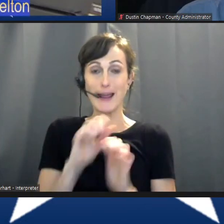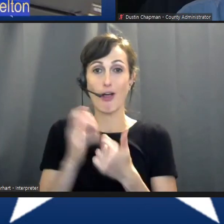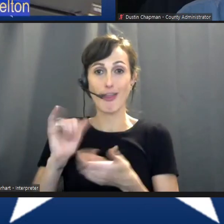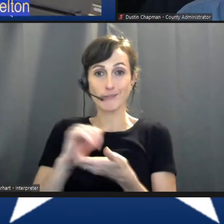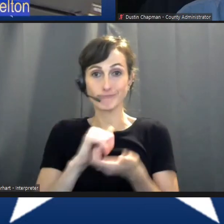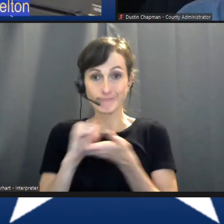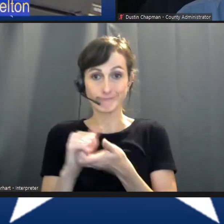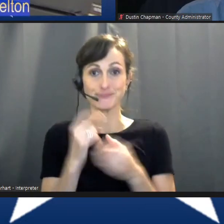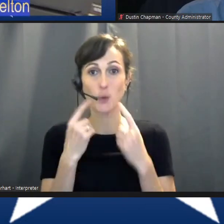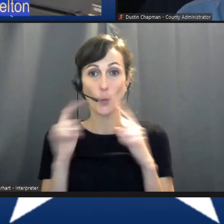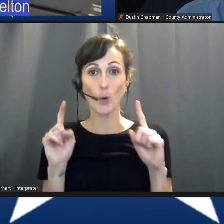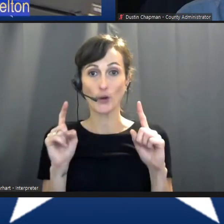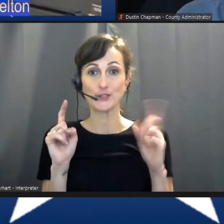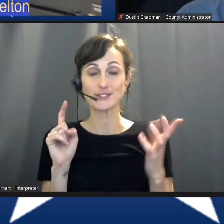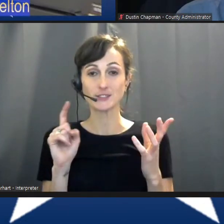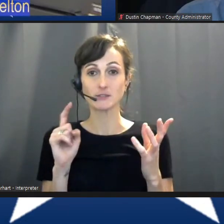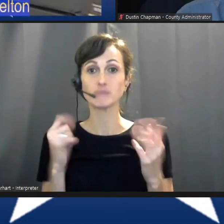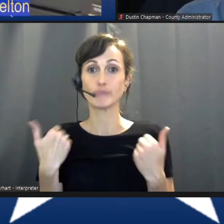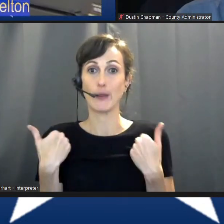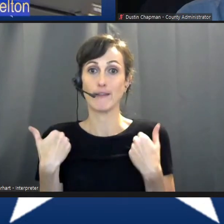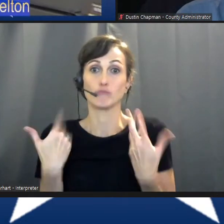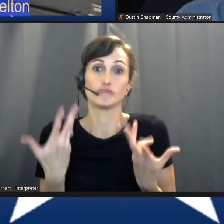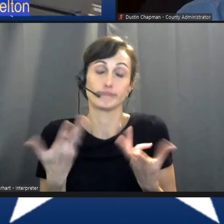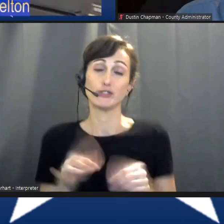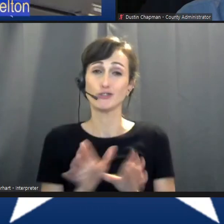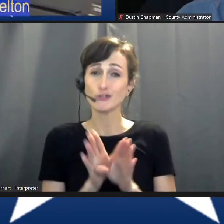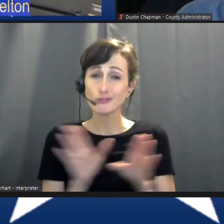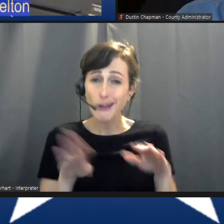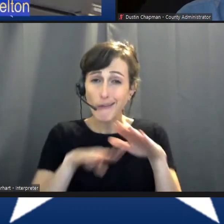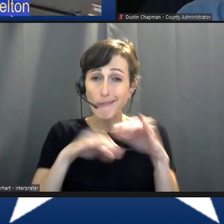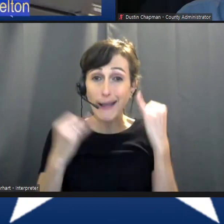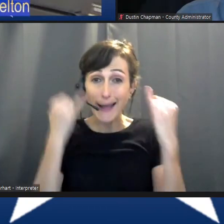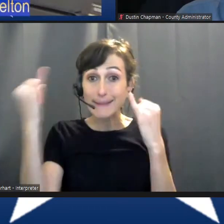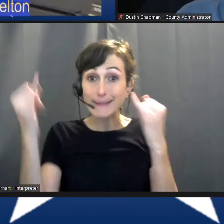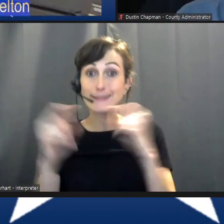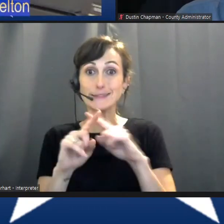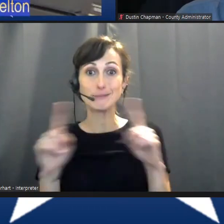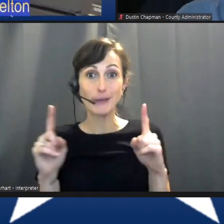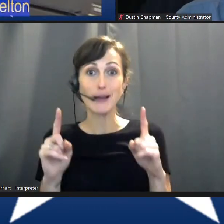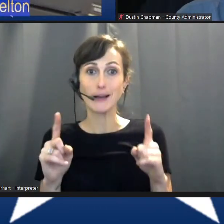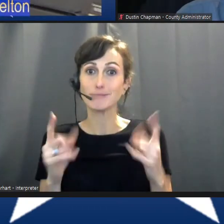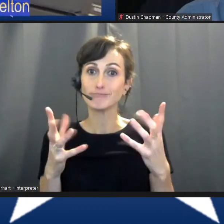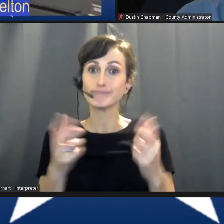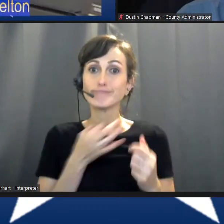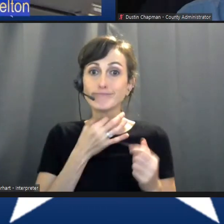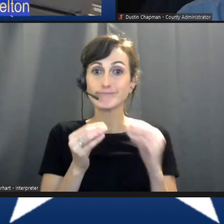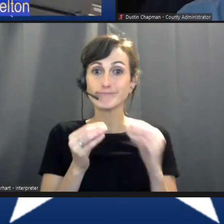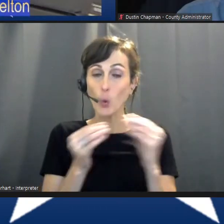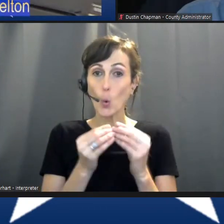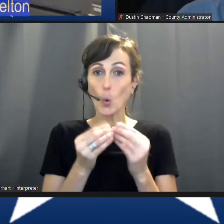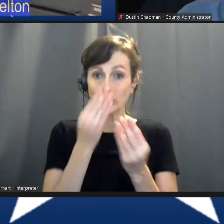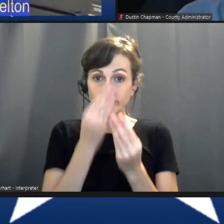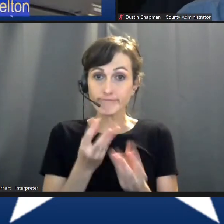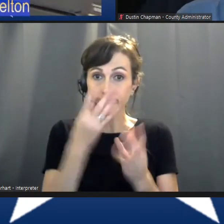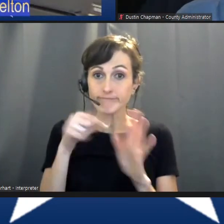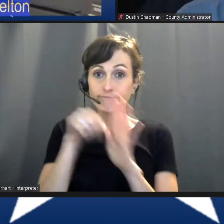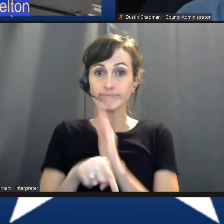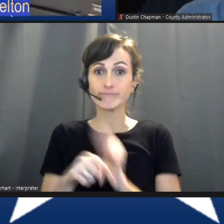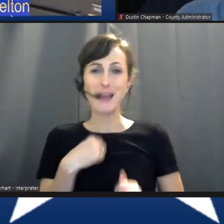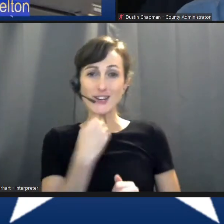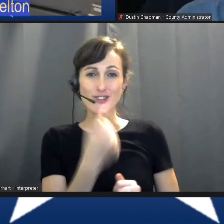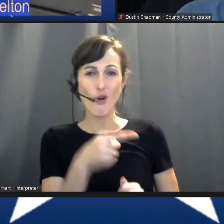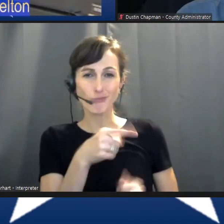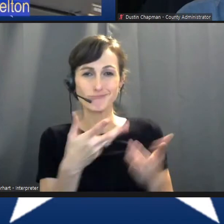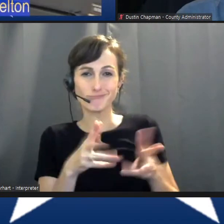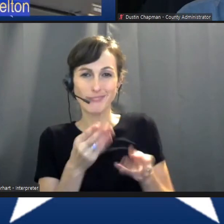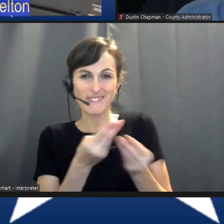works. We've got general ideas, but they'll be drawn out. Those are things that we want to know.